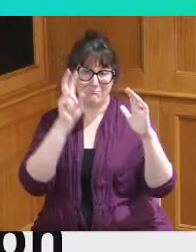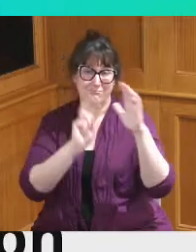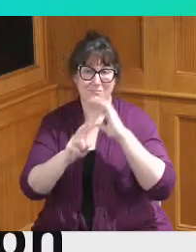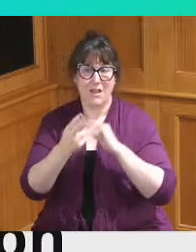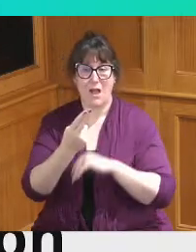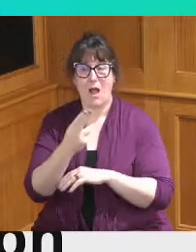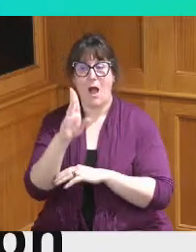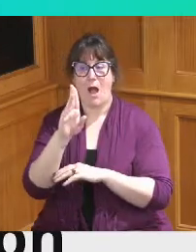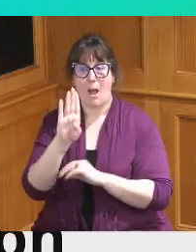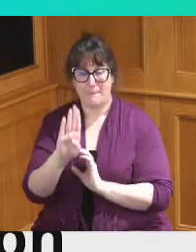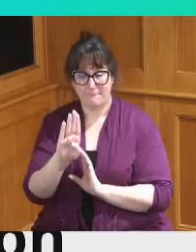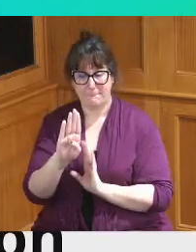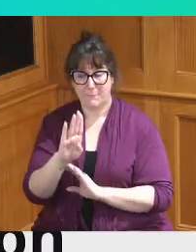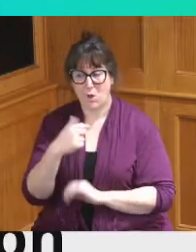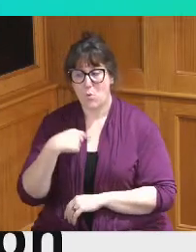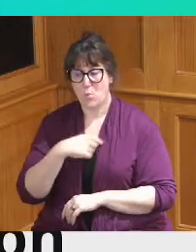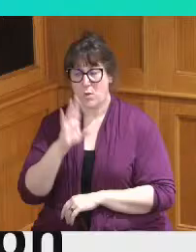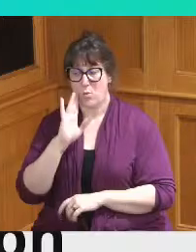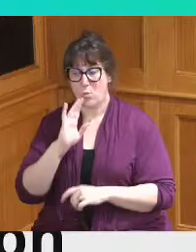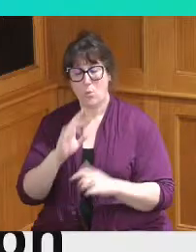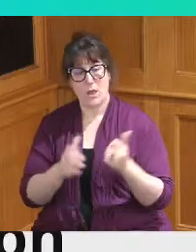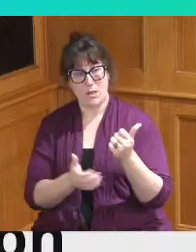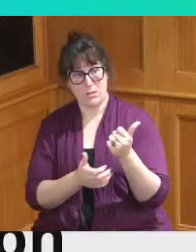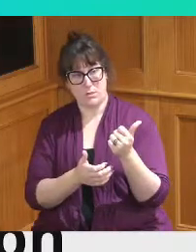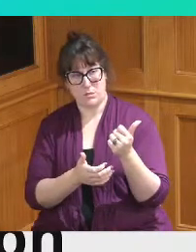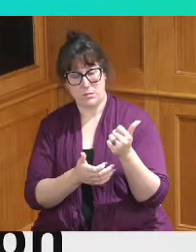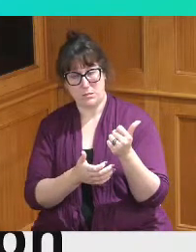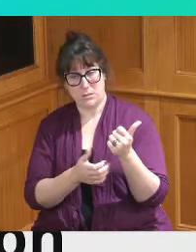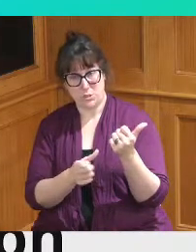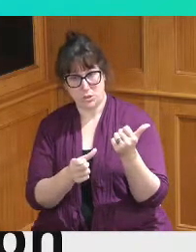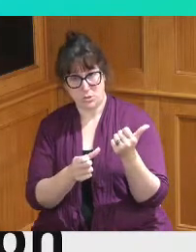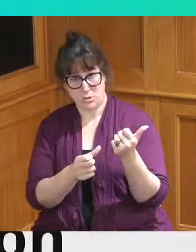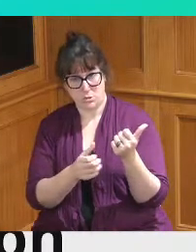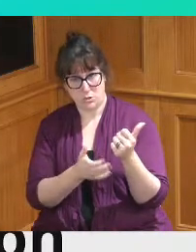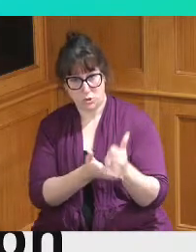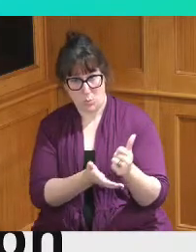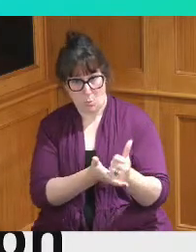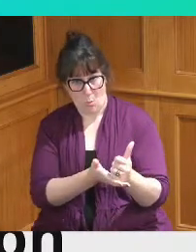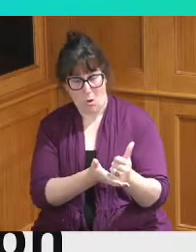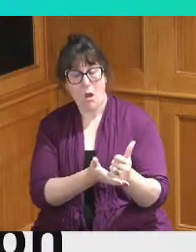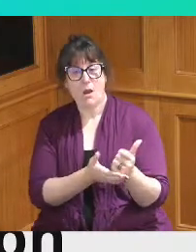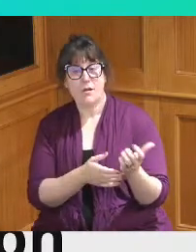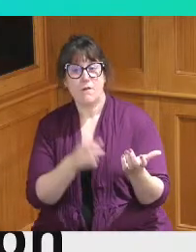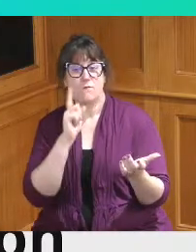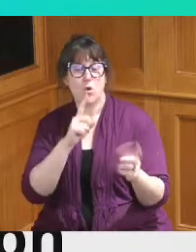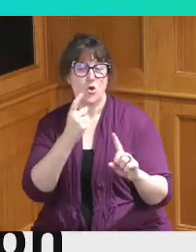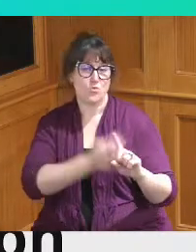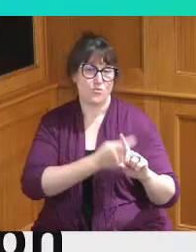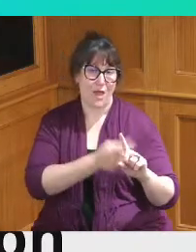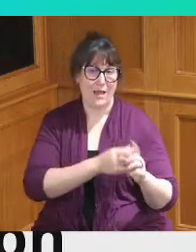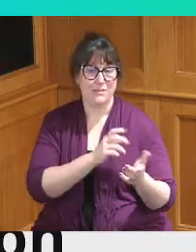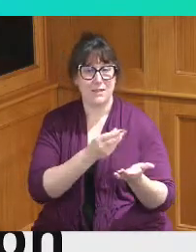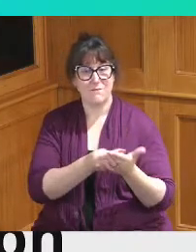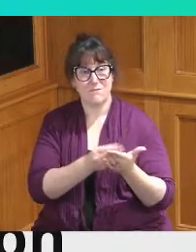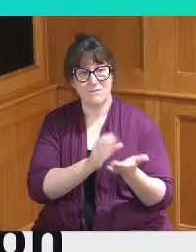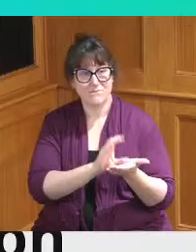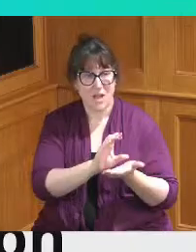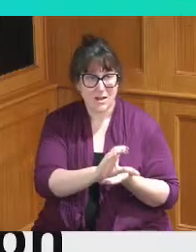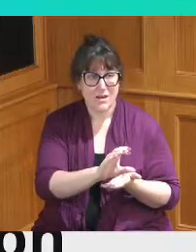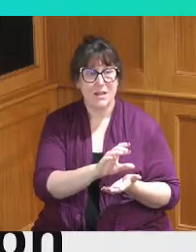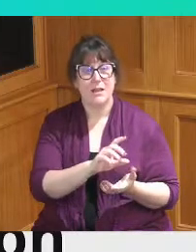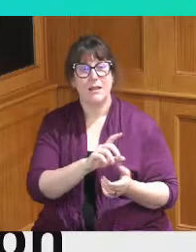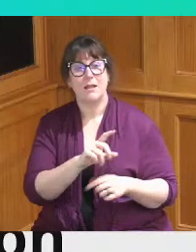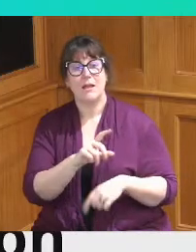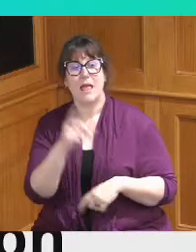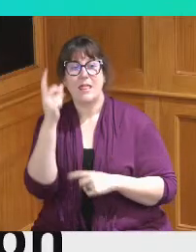hub. So we will support grant funding requests to to push forward those creative placemaking initiatives, thinking